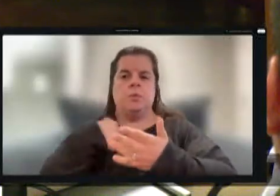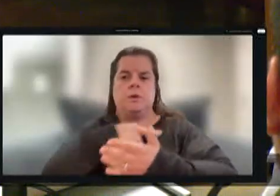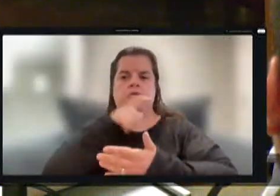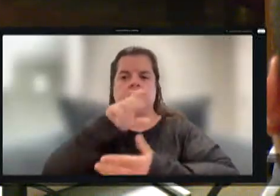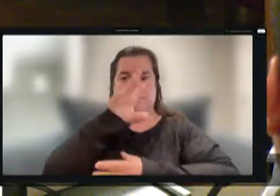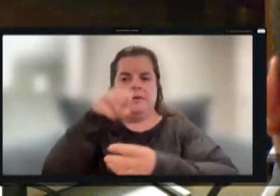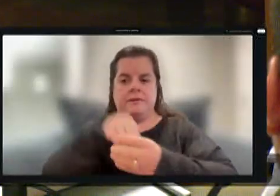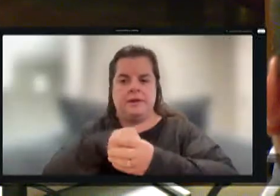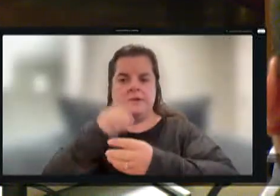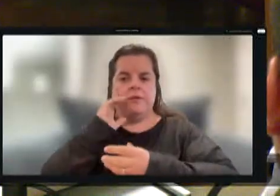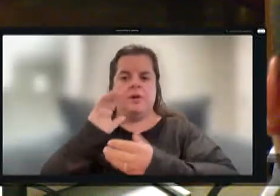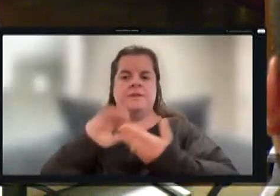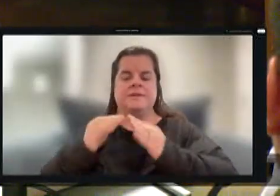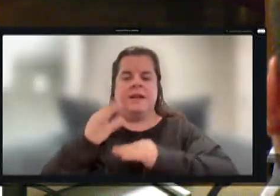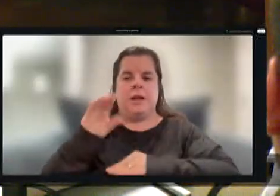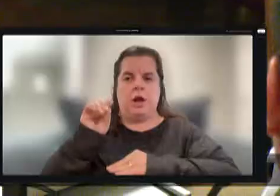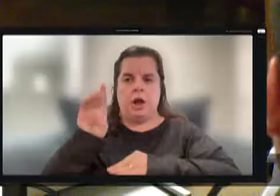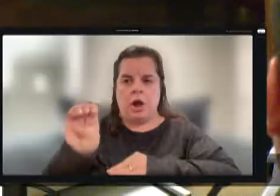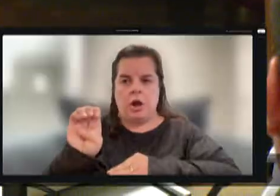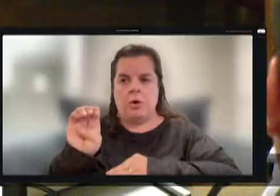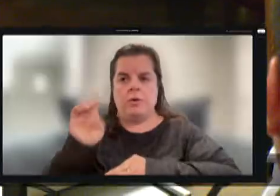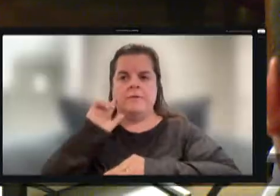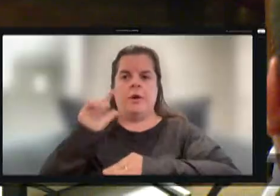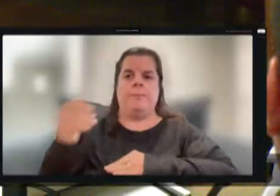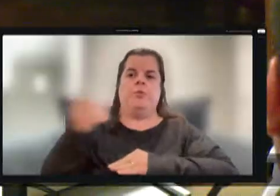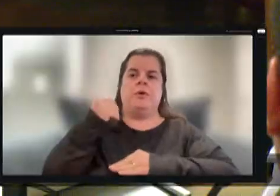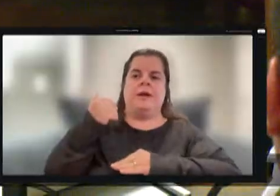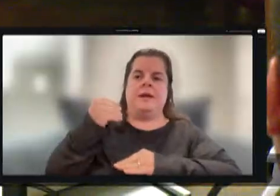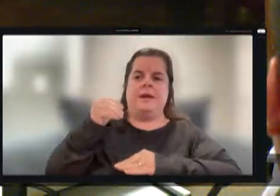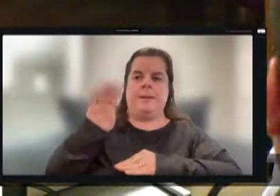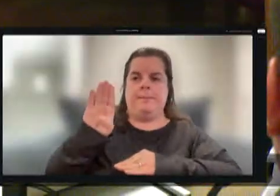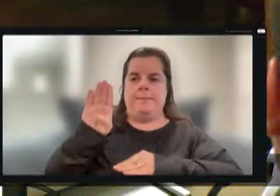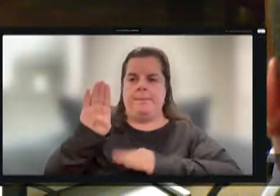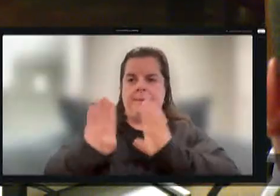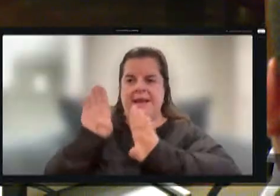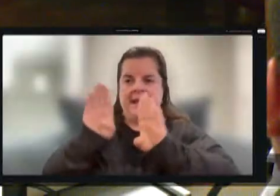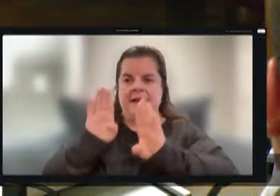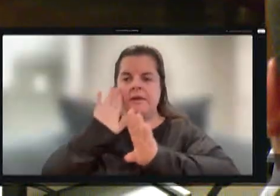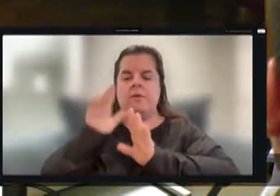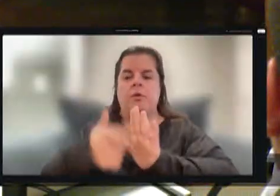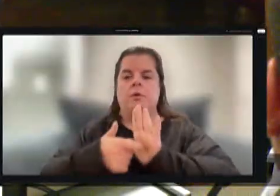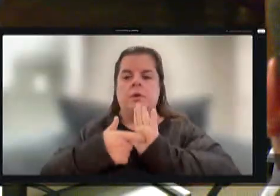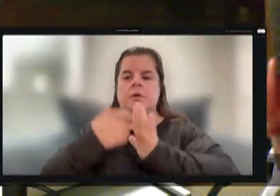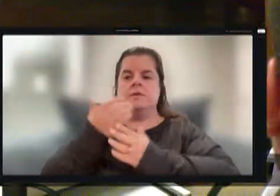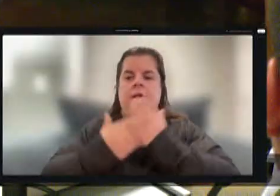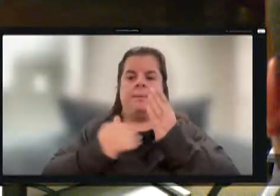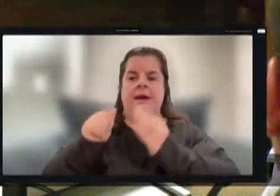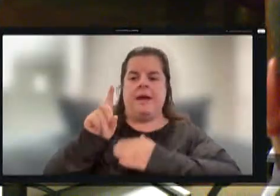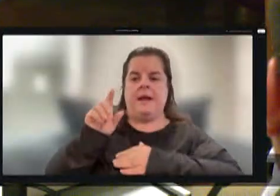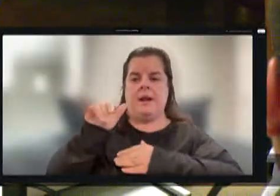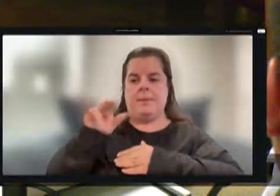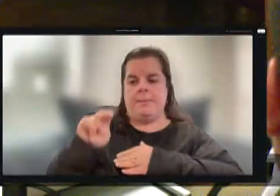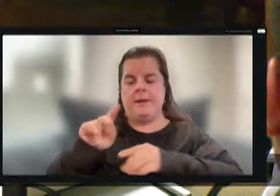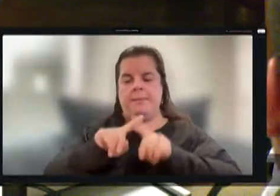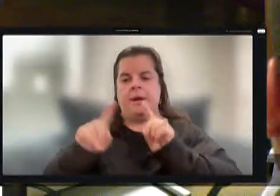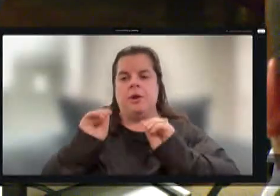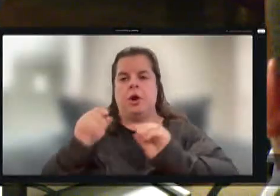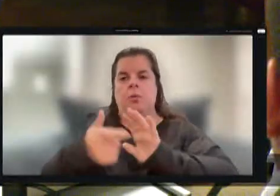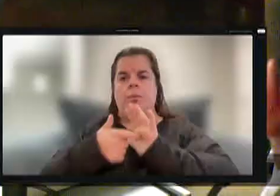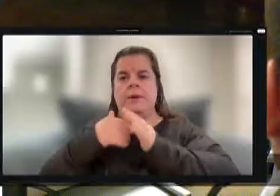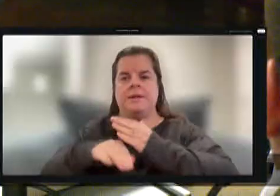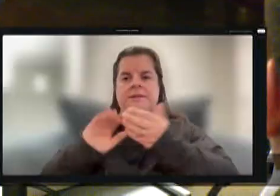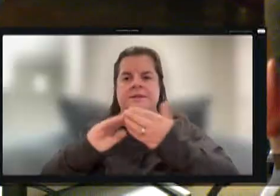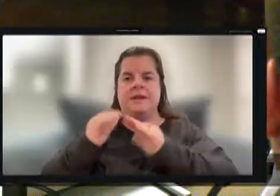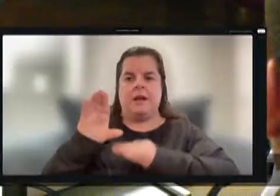city code. Things related to pre-bid requirements. Again, as I mentioned, we have done that through administrative policy, but we have no requirement in our city code